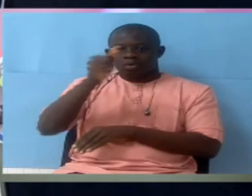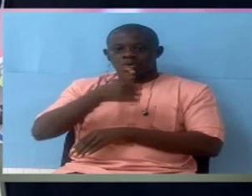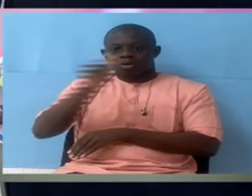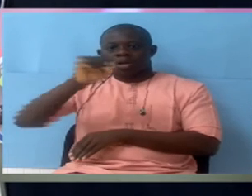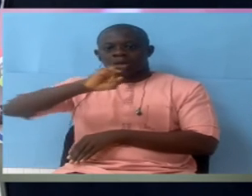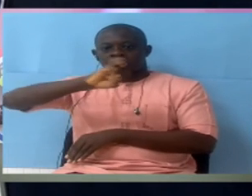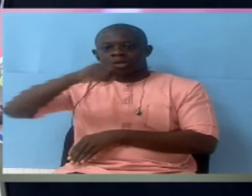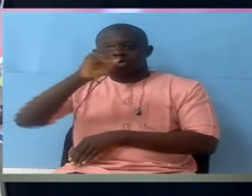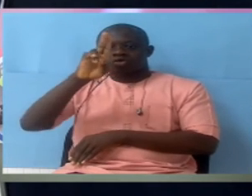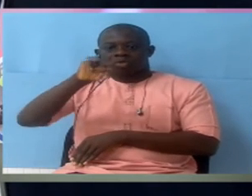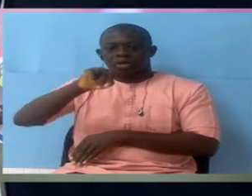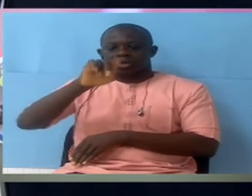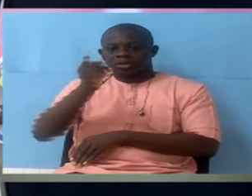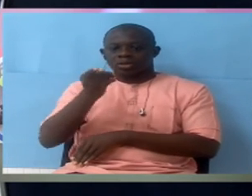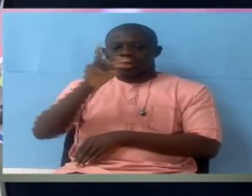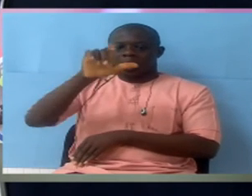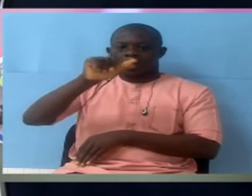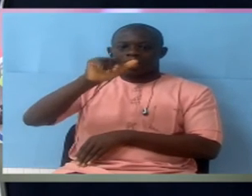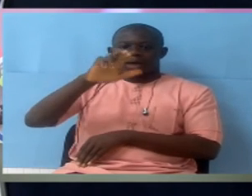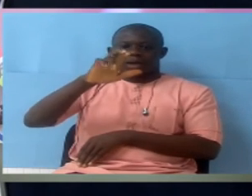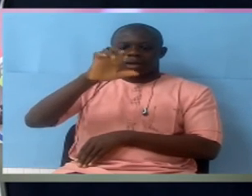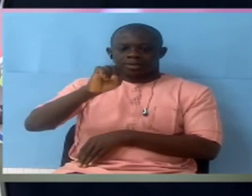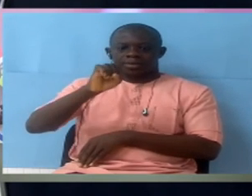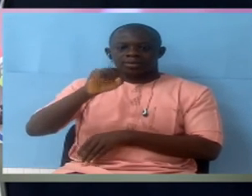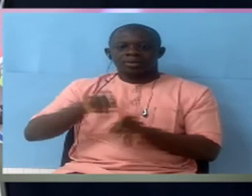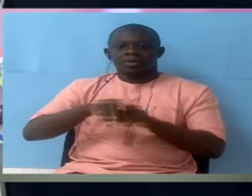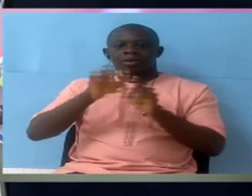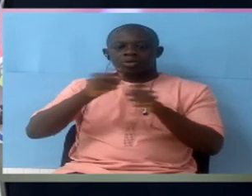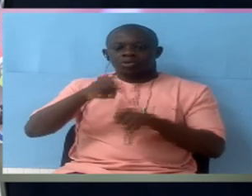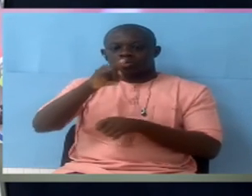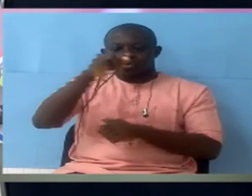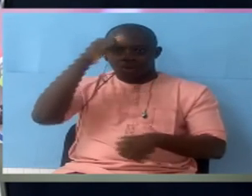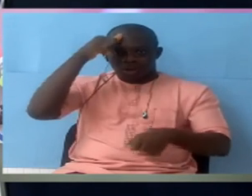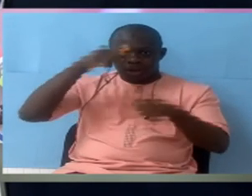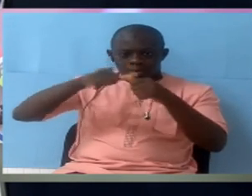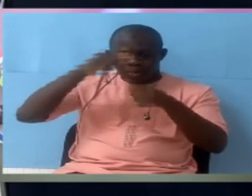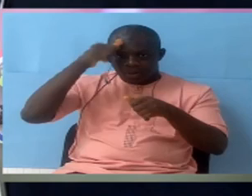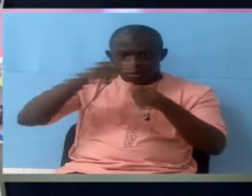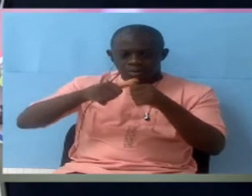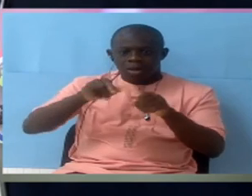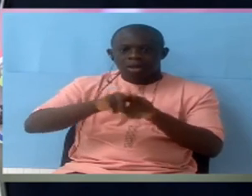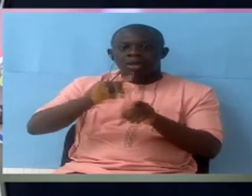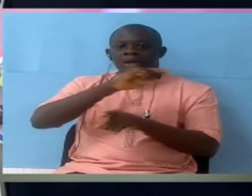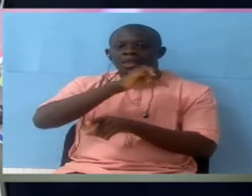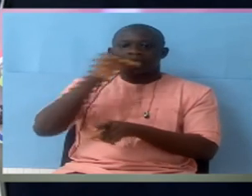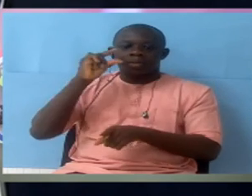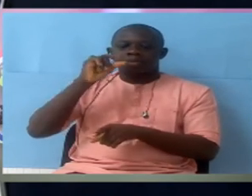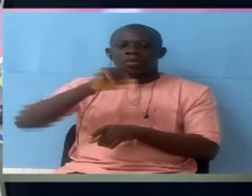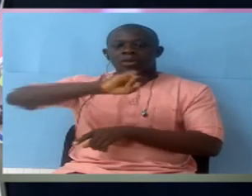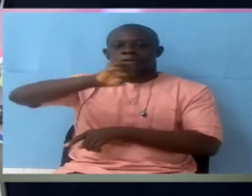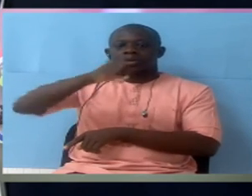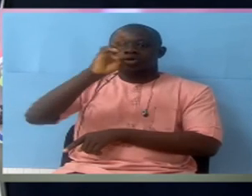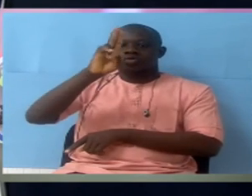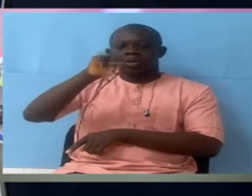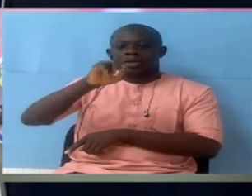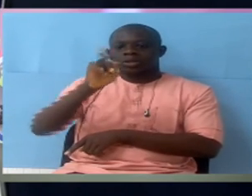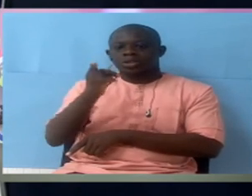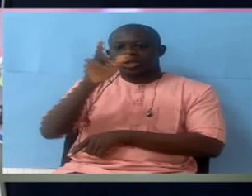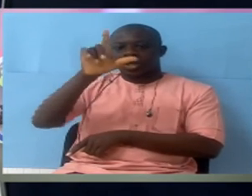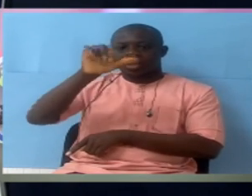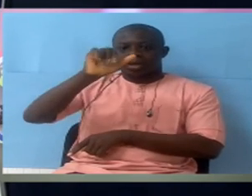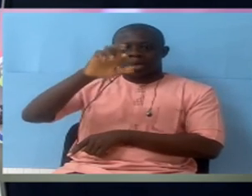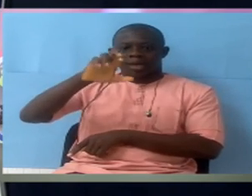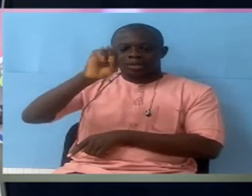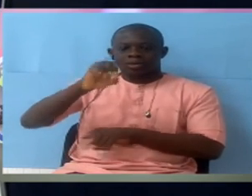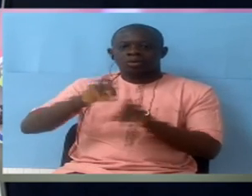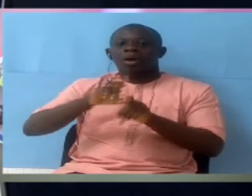na junglers. Can you recall the names of the junglers that came for you? Ndax mën nga fatale